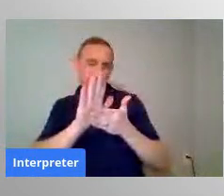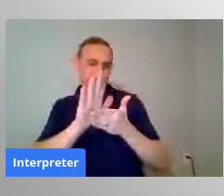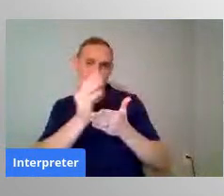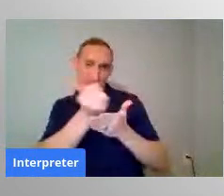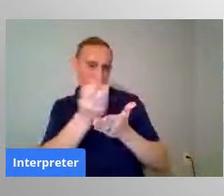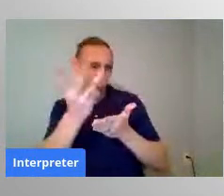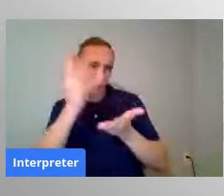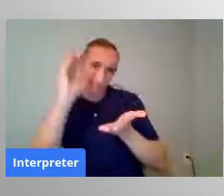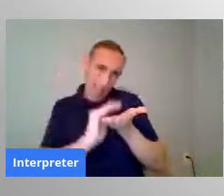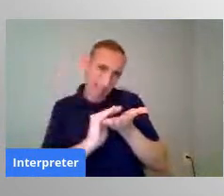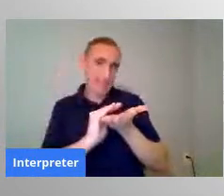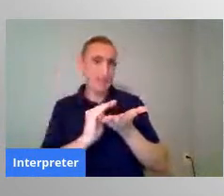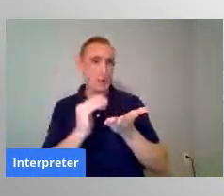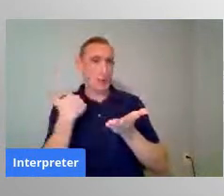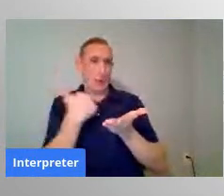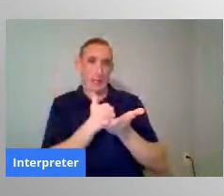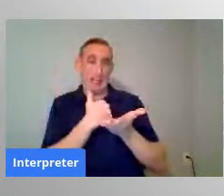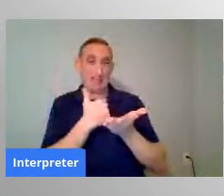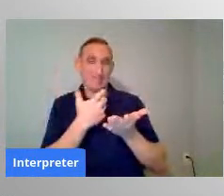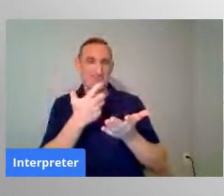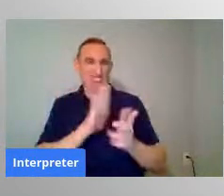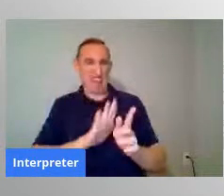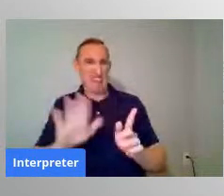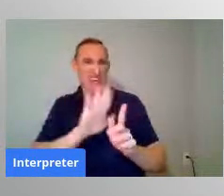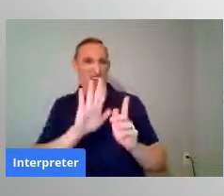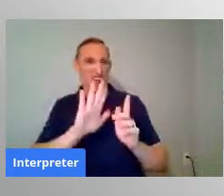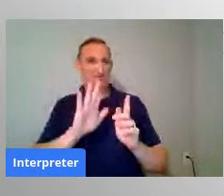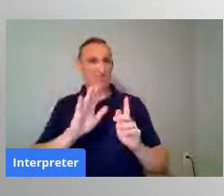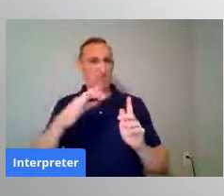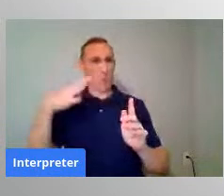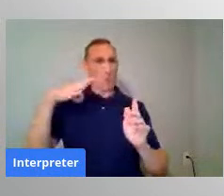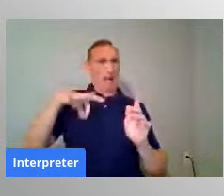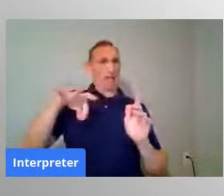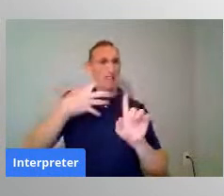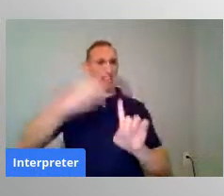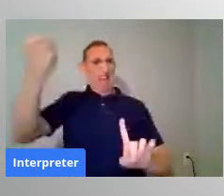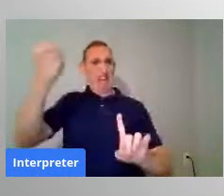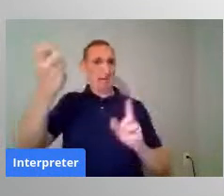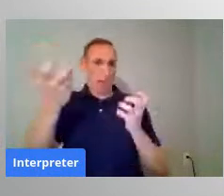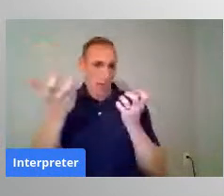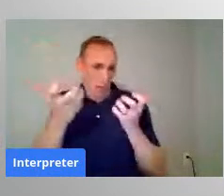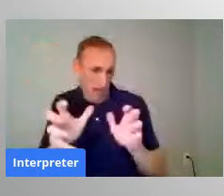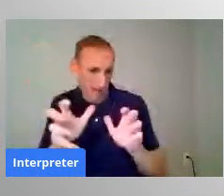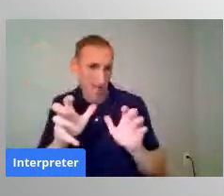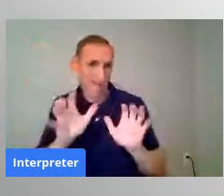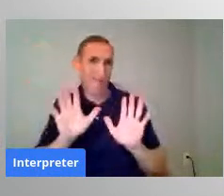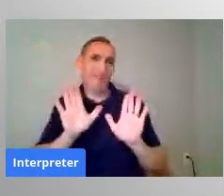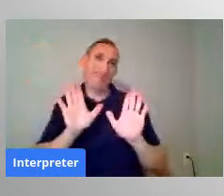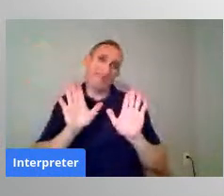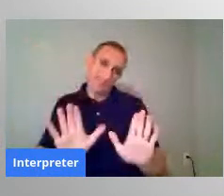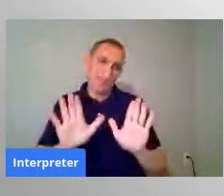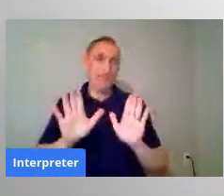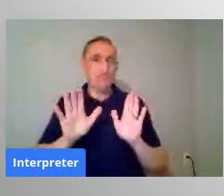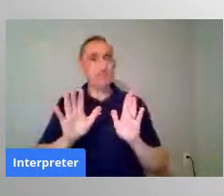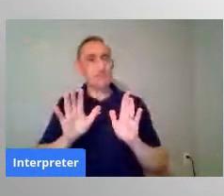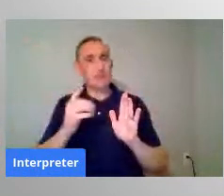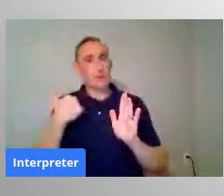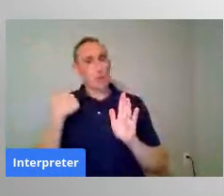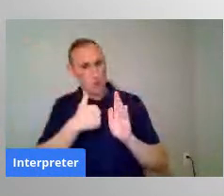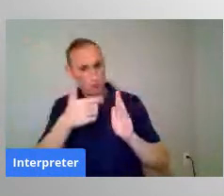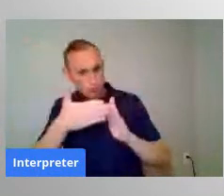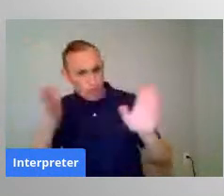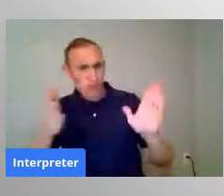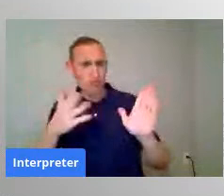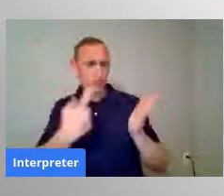of situations that they might not otherwise have a way out of. So I am open to us having that